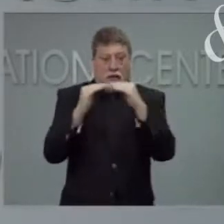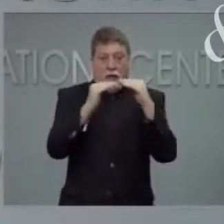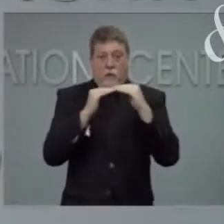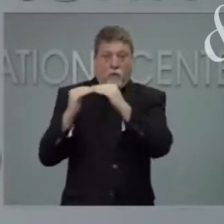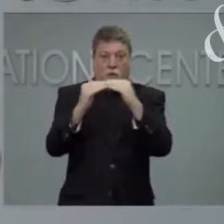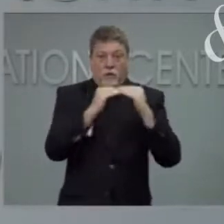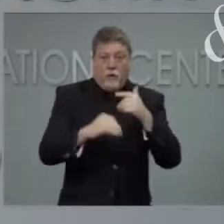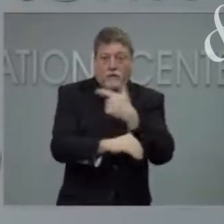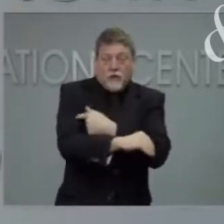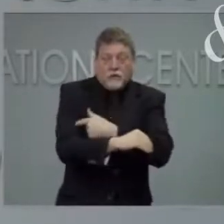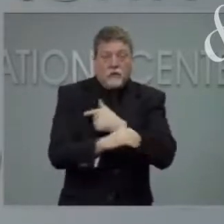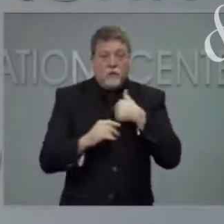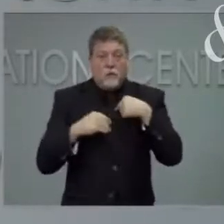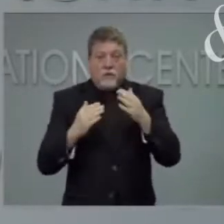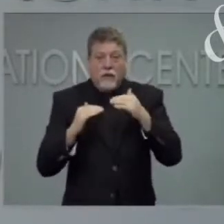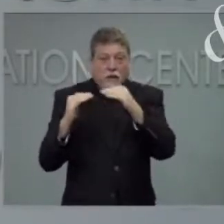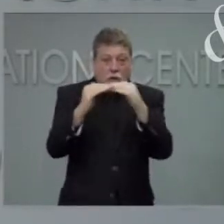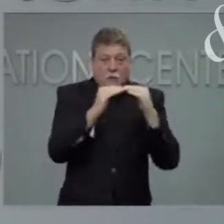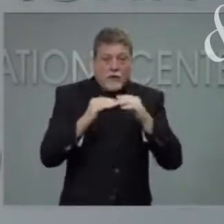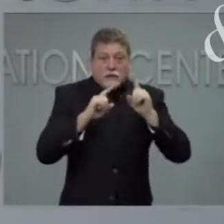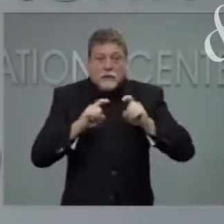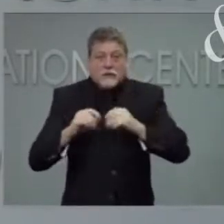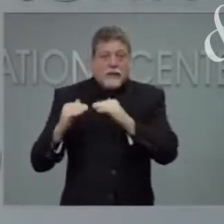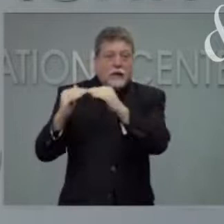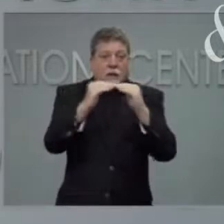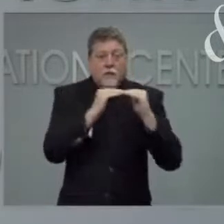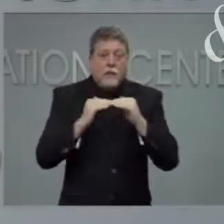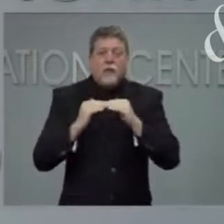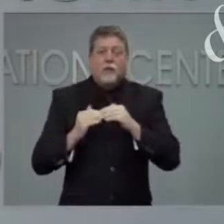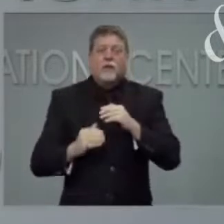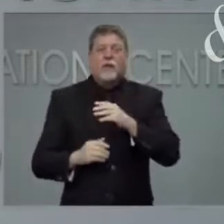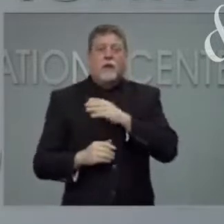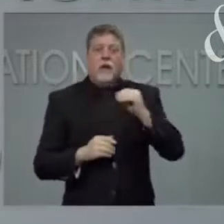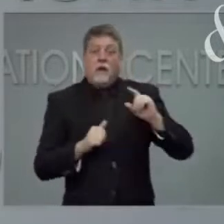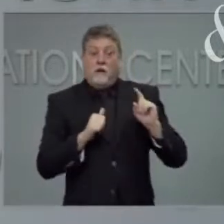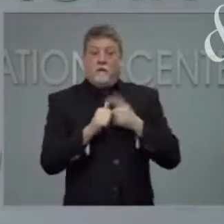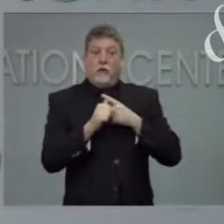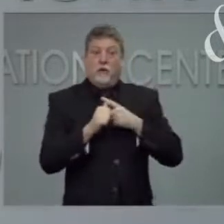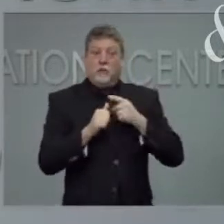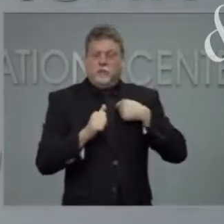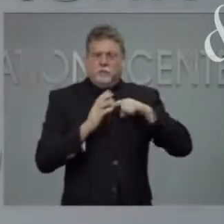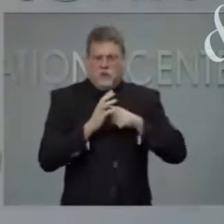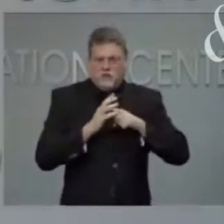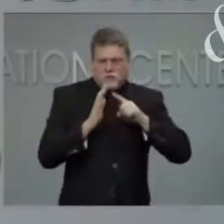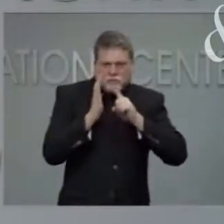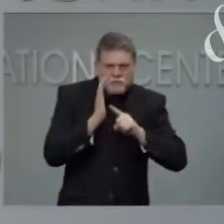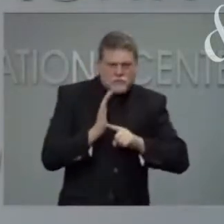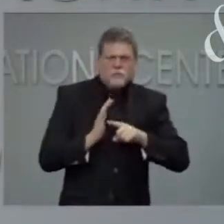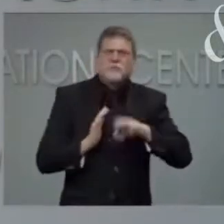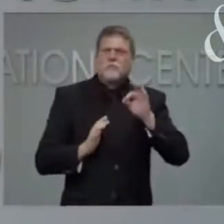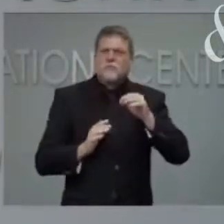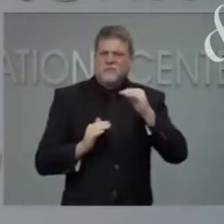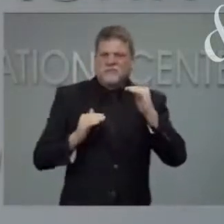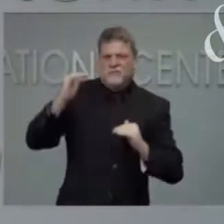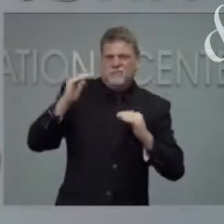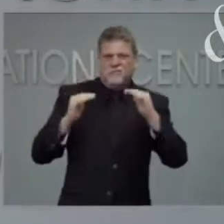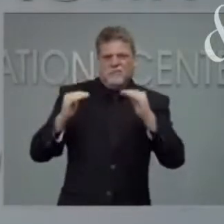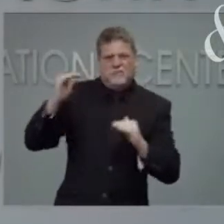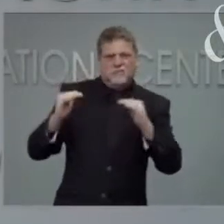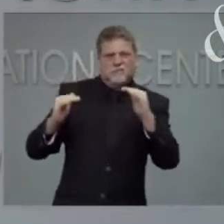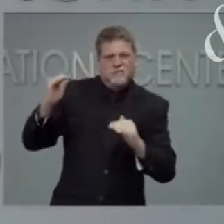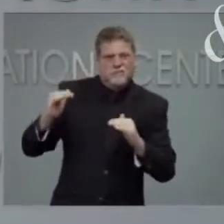our information told us that we had a problem with equity, and there was a lot of